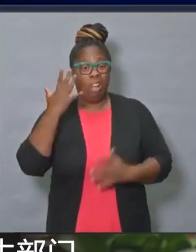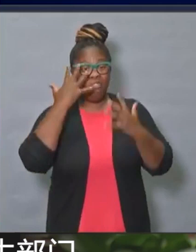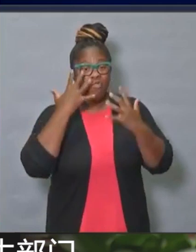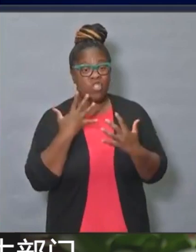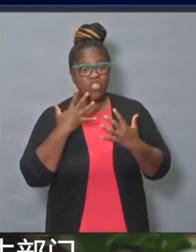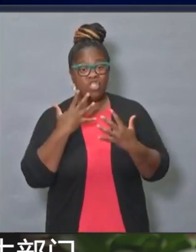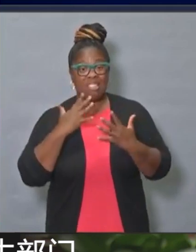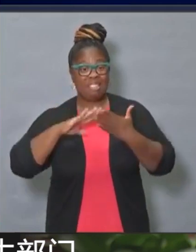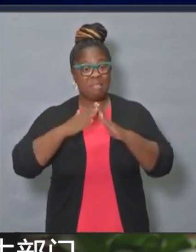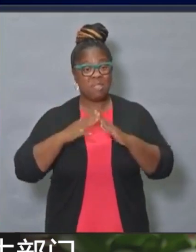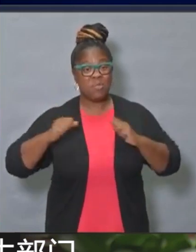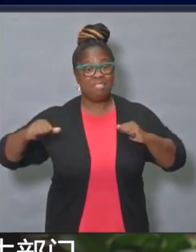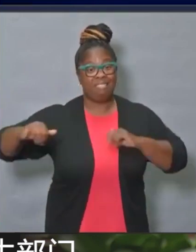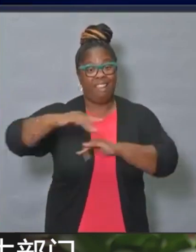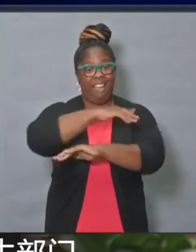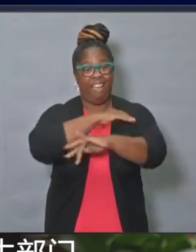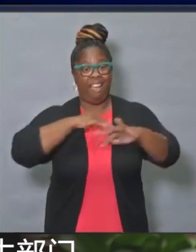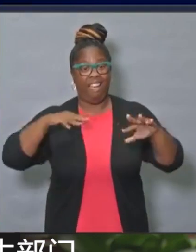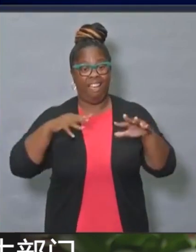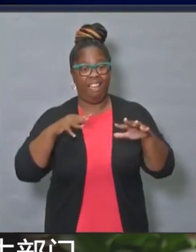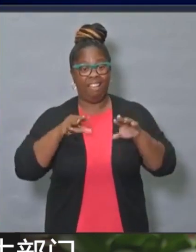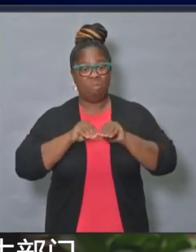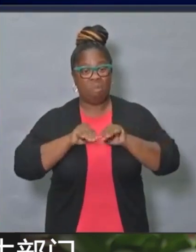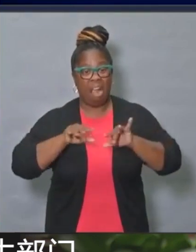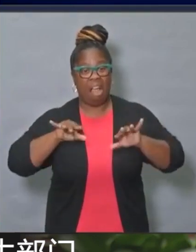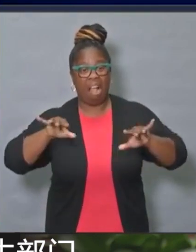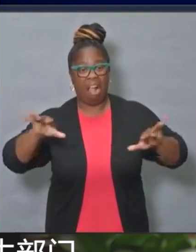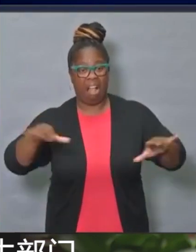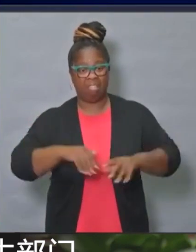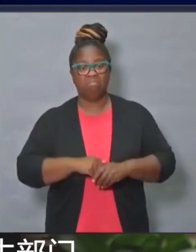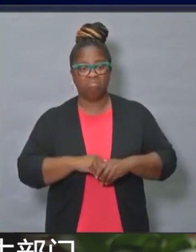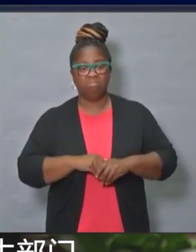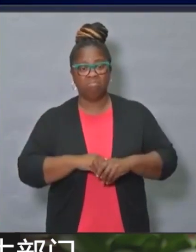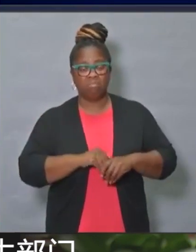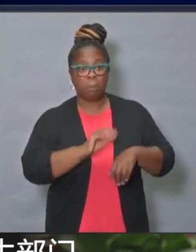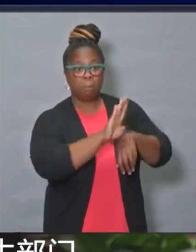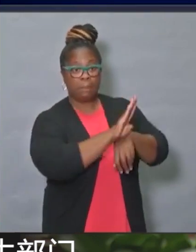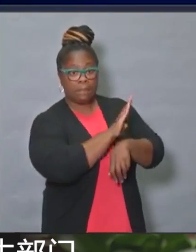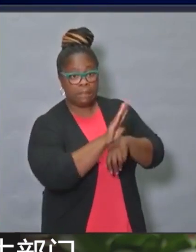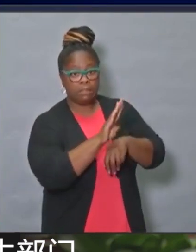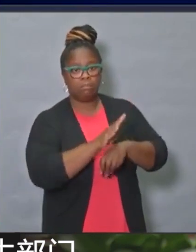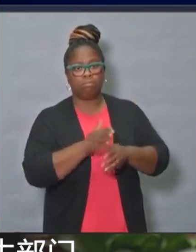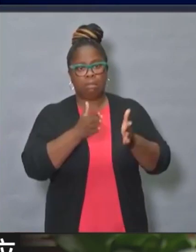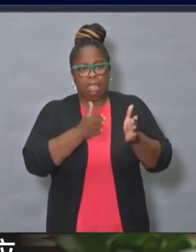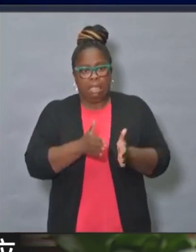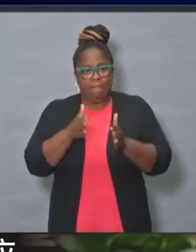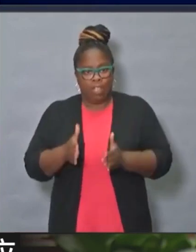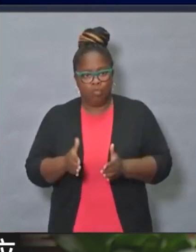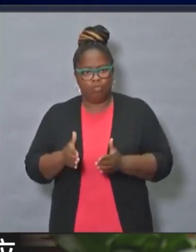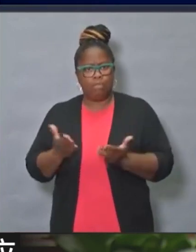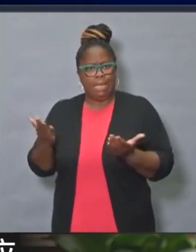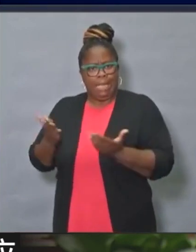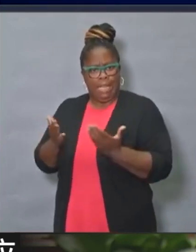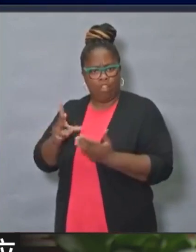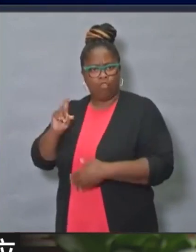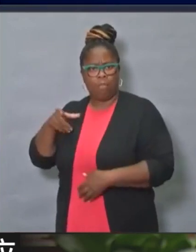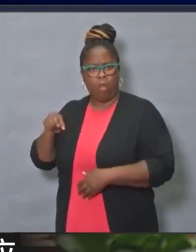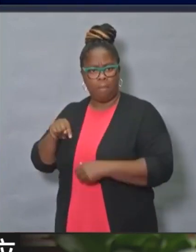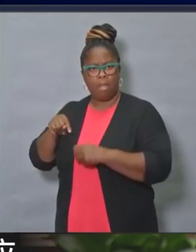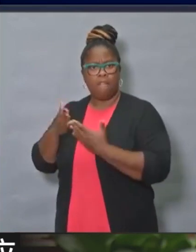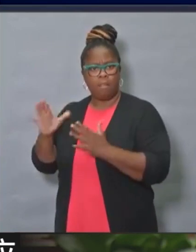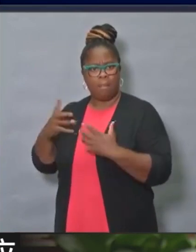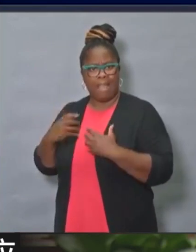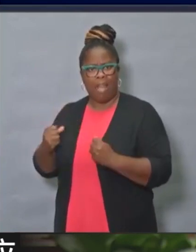All of us, businesses, individuals, and here at the Department of Public Health, we have to be willing to take action